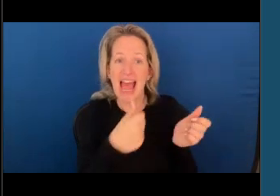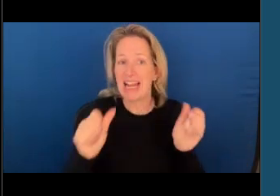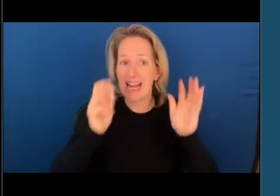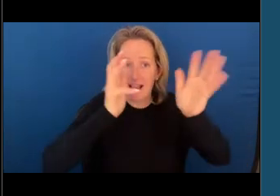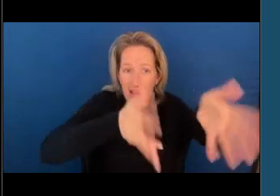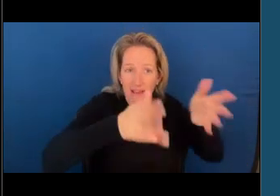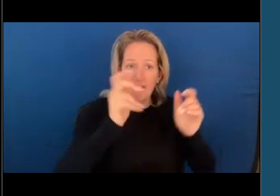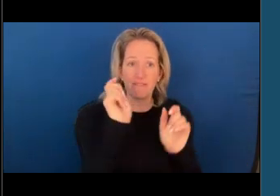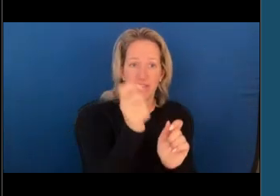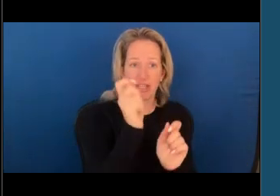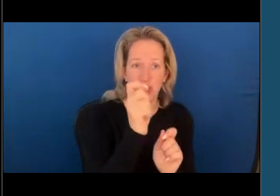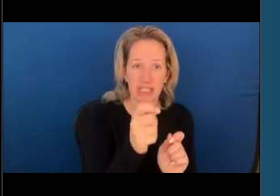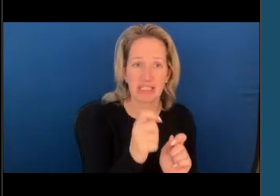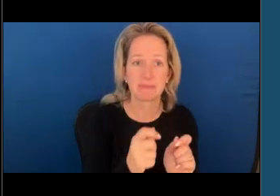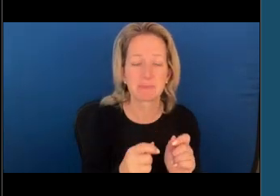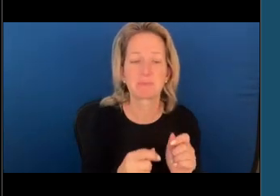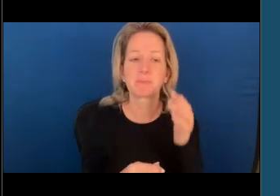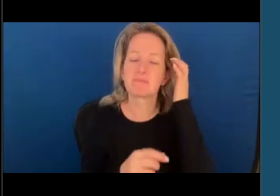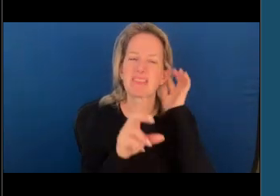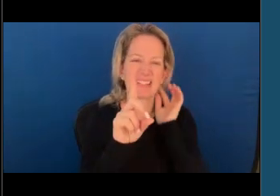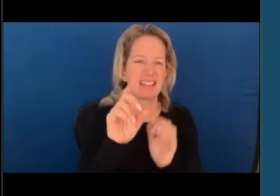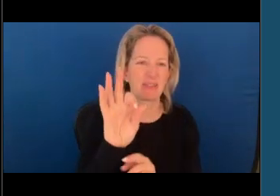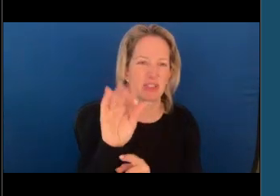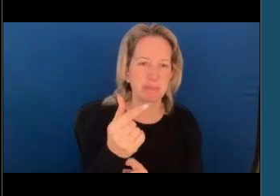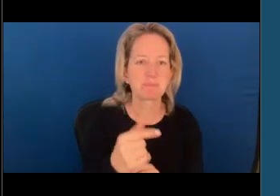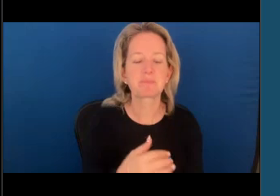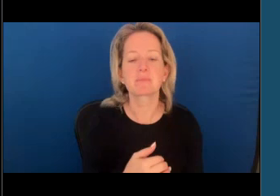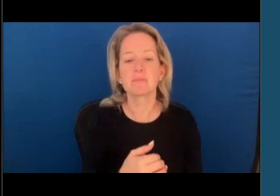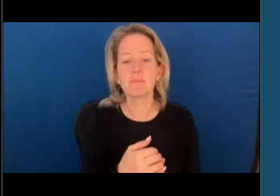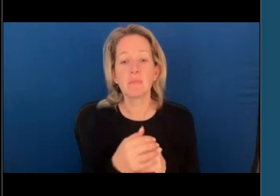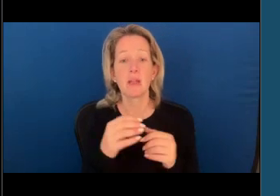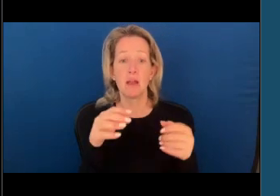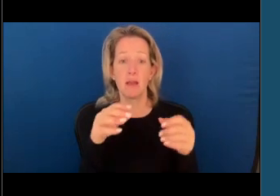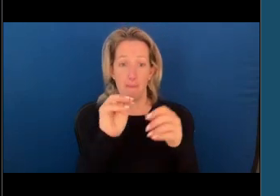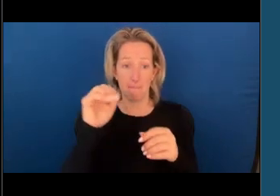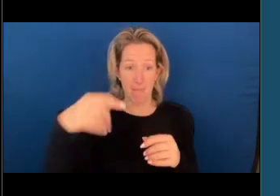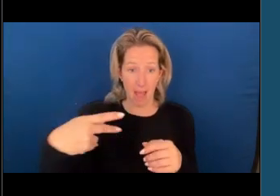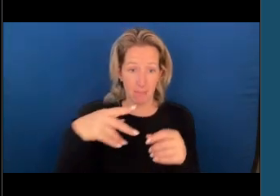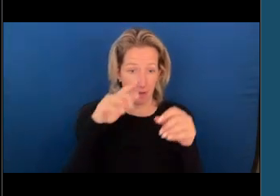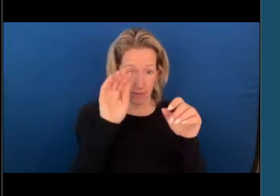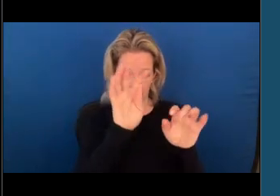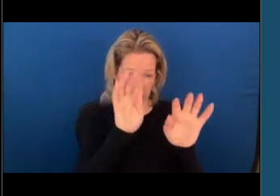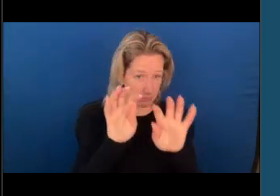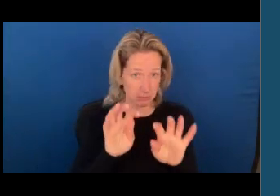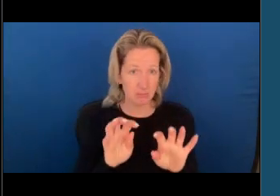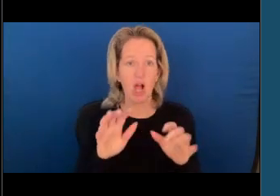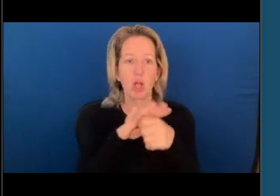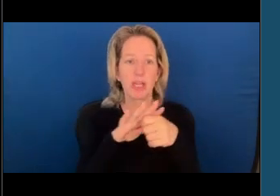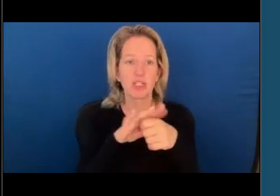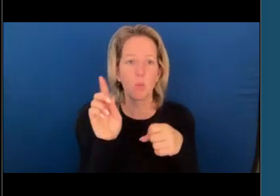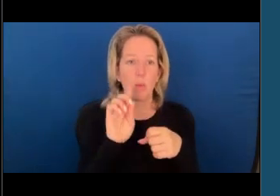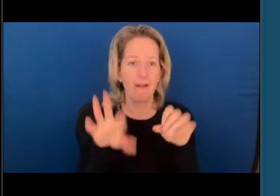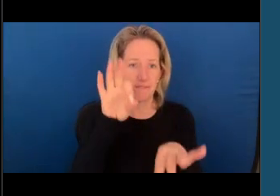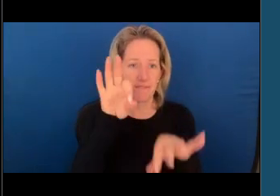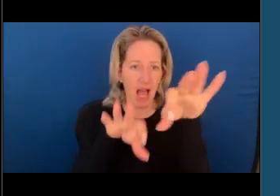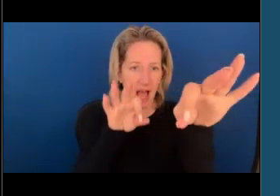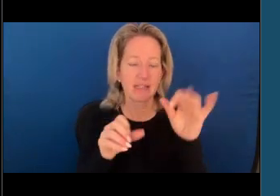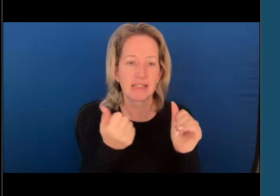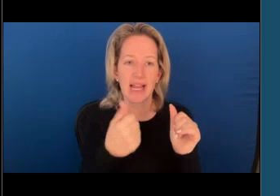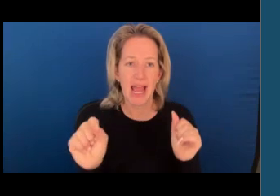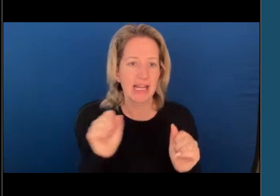there. This is a map of the removal locations, so where they're going out and finding debris. And as of last week,